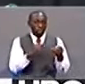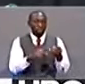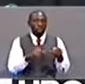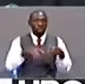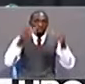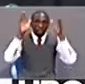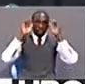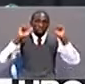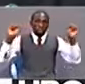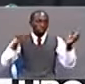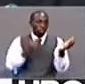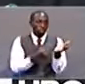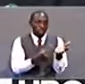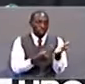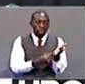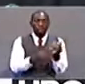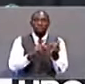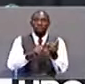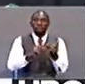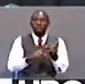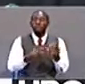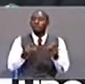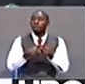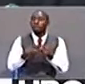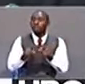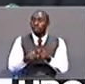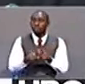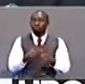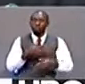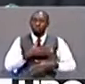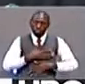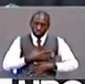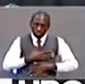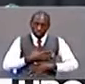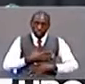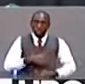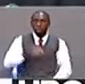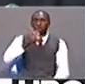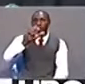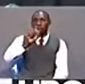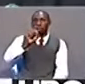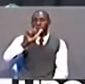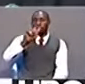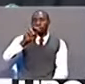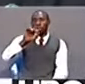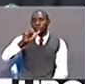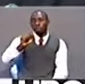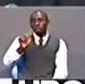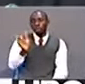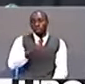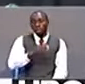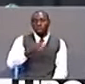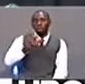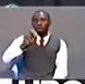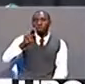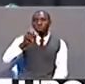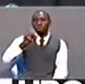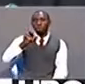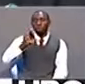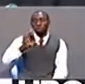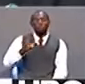Museveni and Her Excellency Samia Suluhu Hassan, the President of the United Republic of Tanzania.